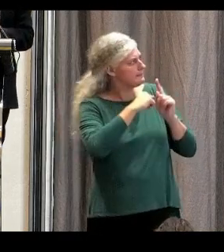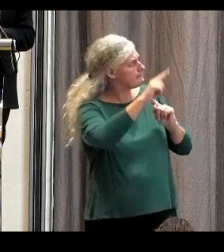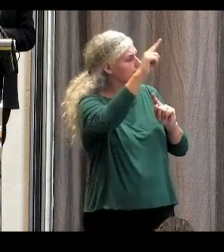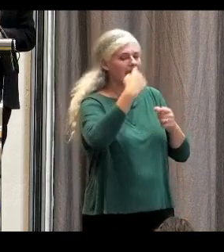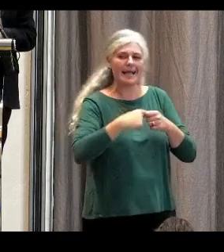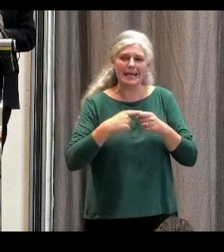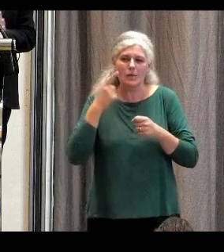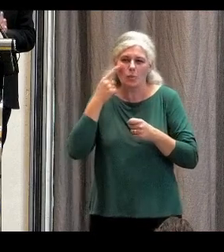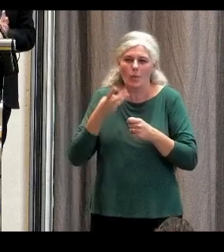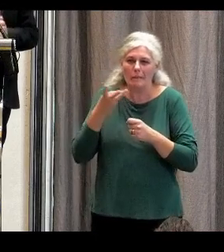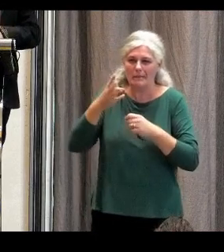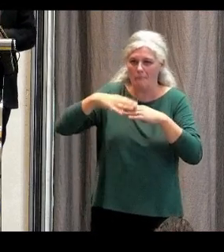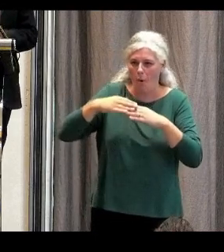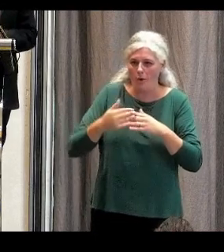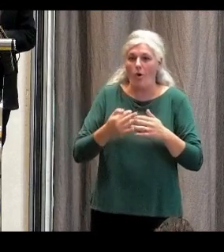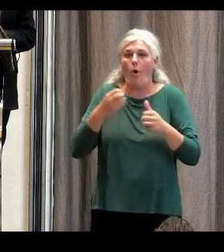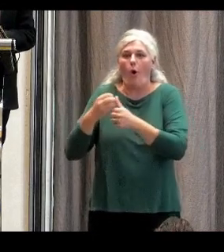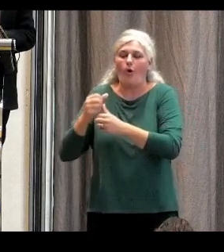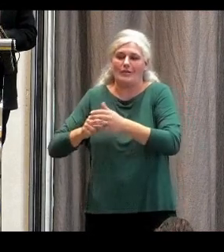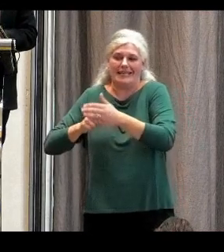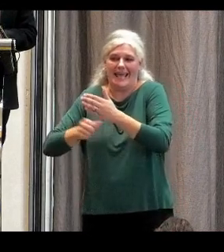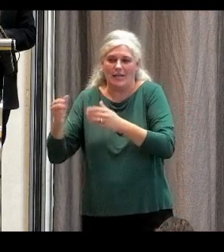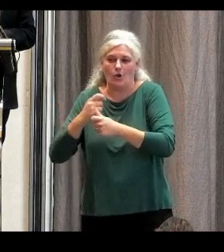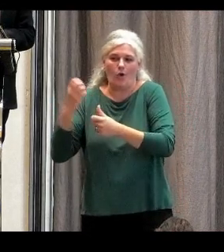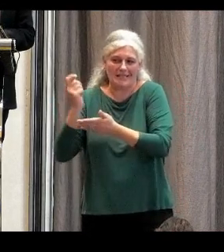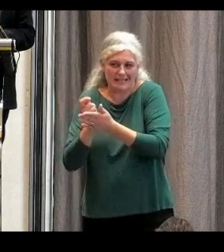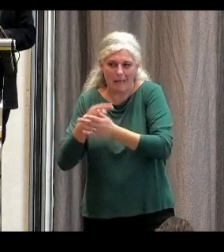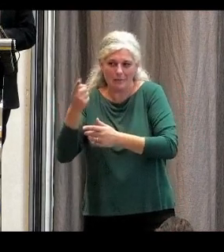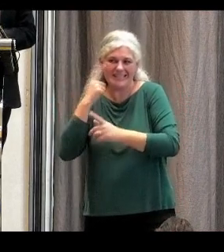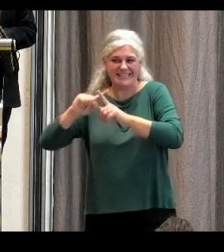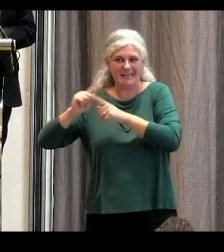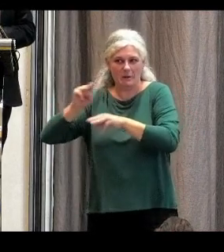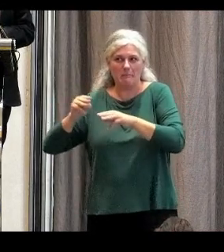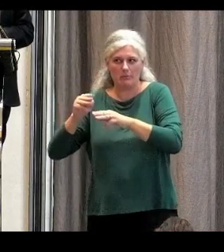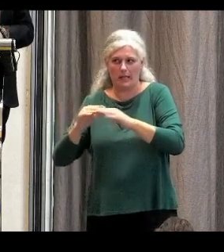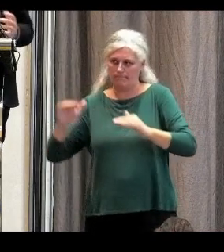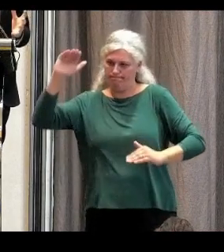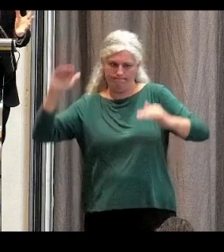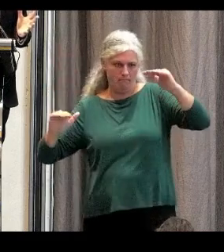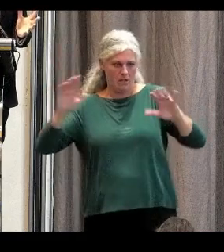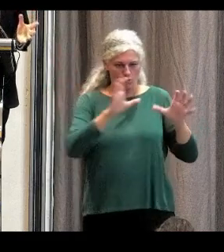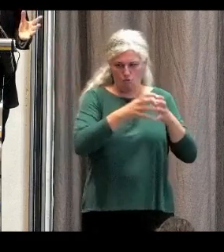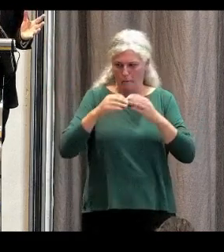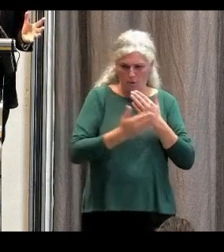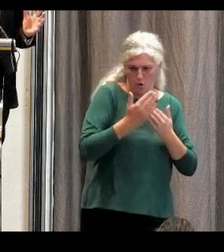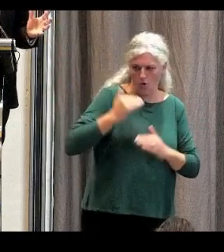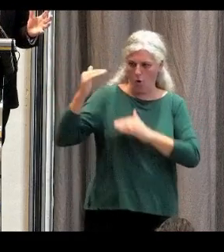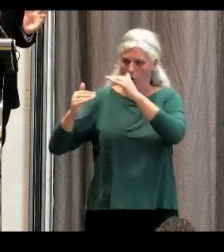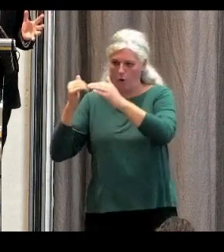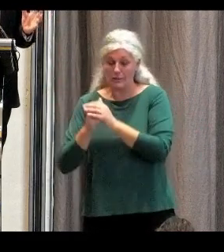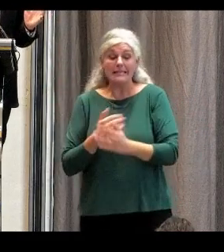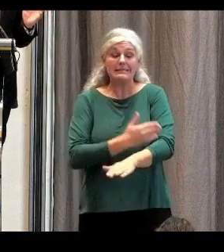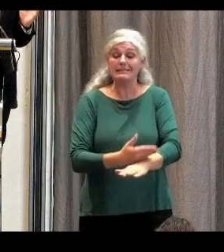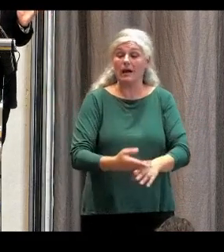in that there would be even more elderly people presenting with seizures. So often we think about epilepsy as a condition that starts in